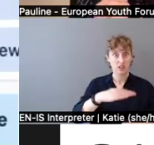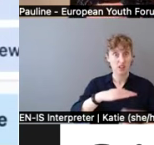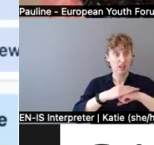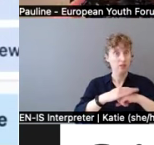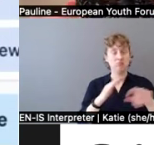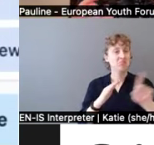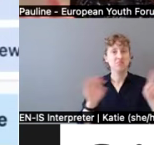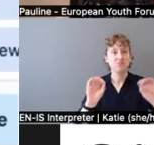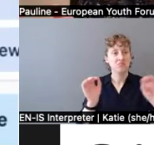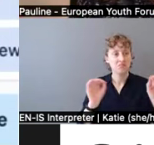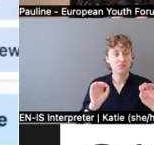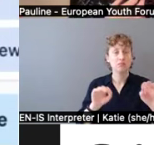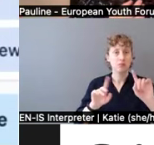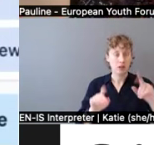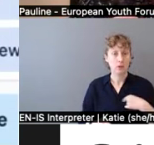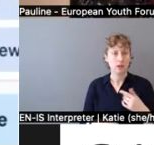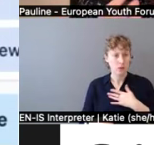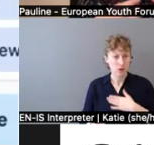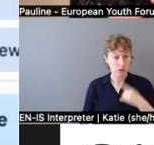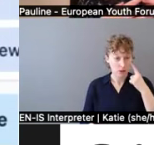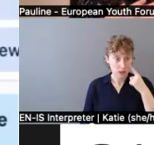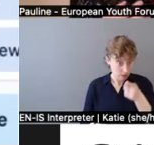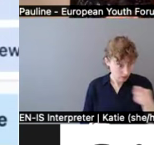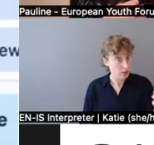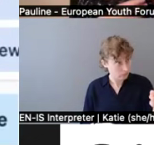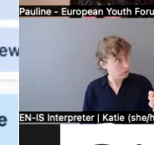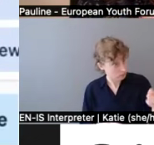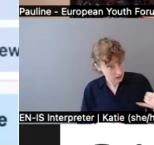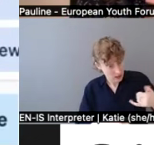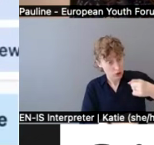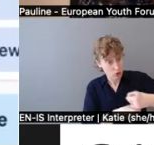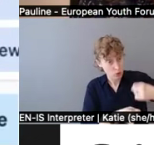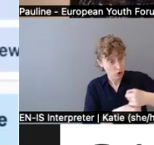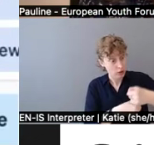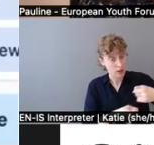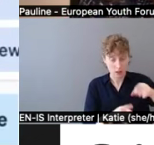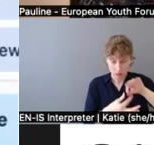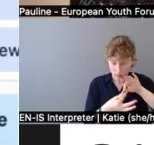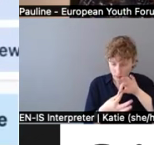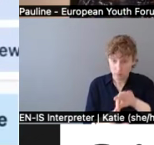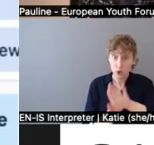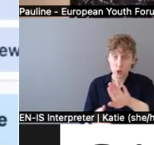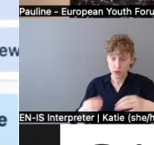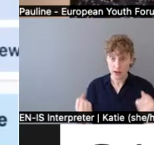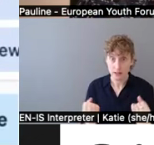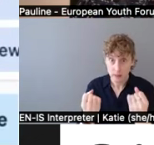they are actually working on activities and that the costs are linked to the specific activities.